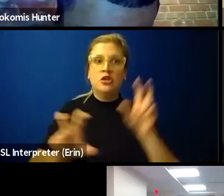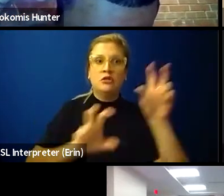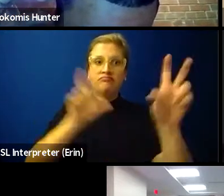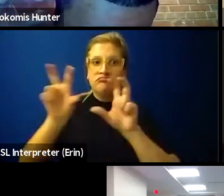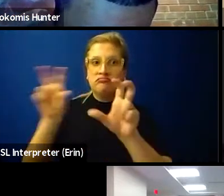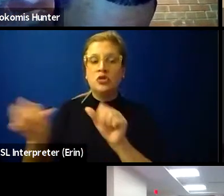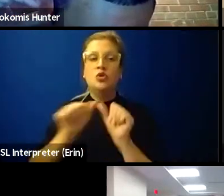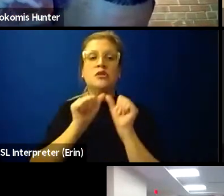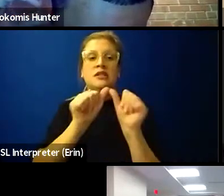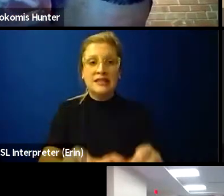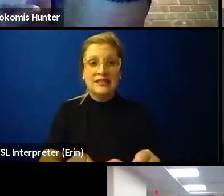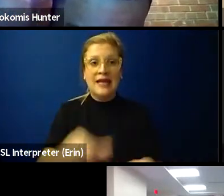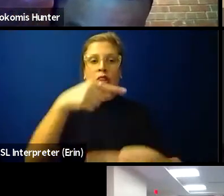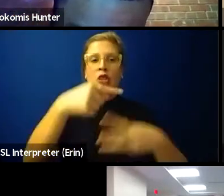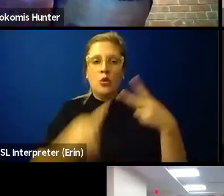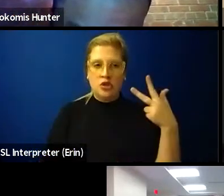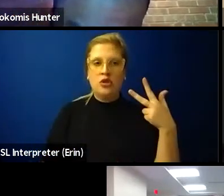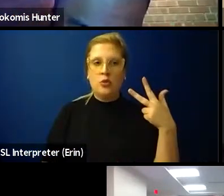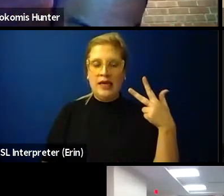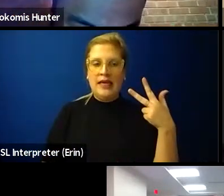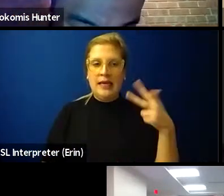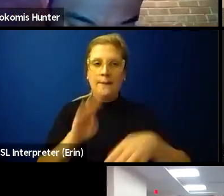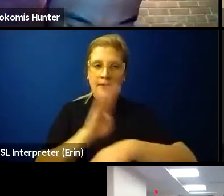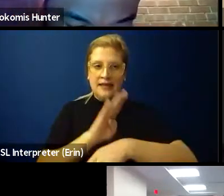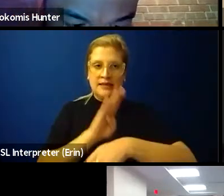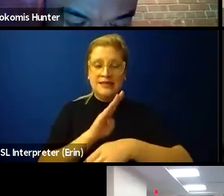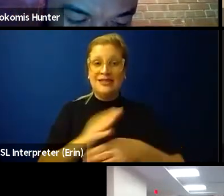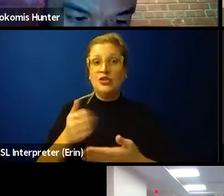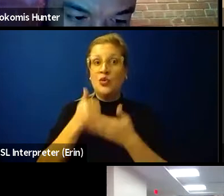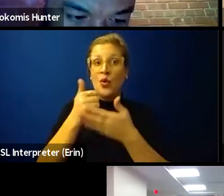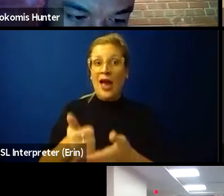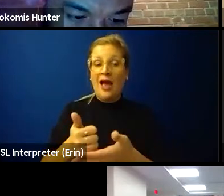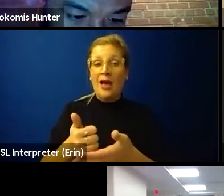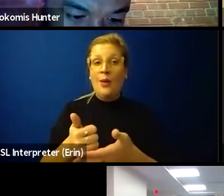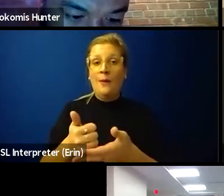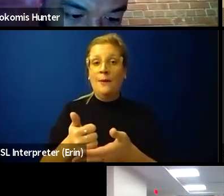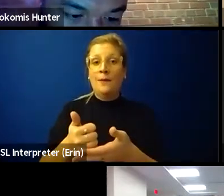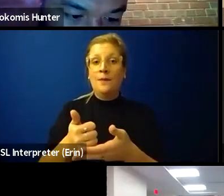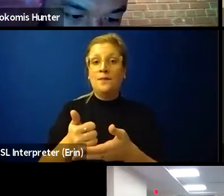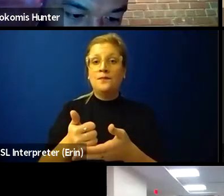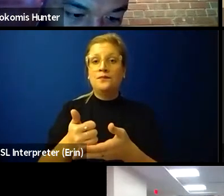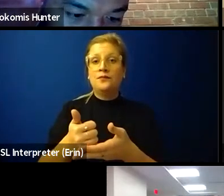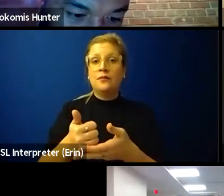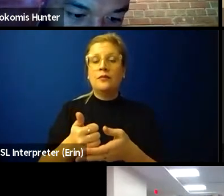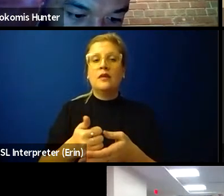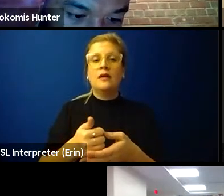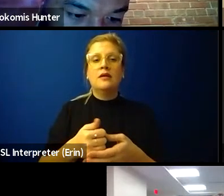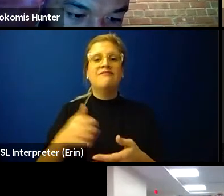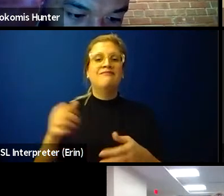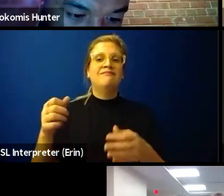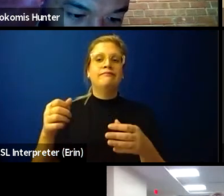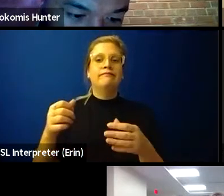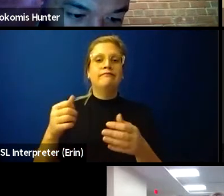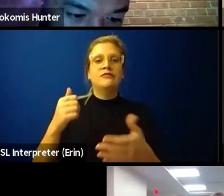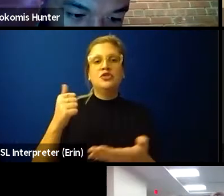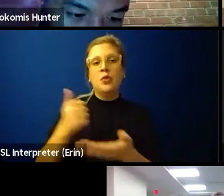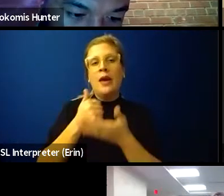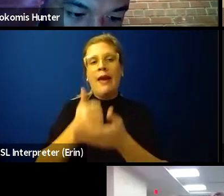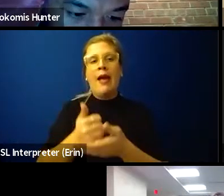hospitality, entertainment, and retail industry to help mitigate the ongoing impact of COVID-19 on workers.